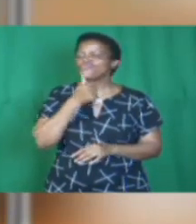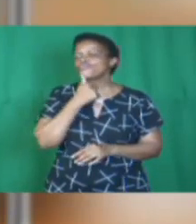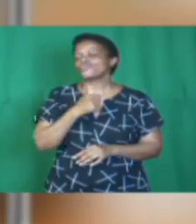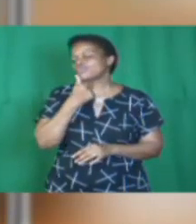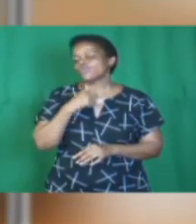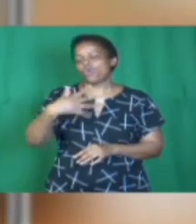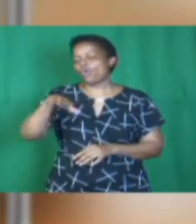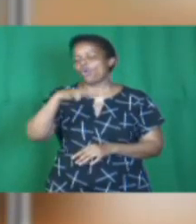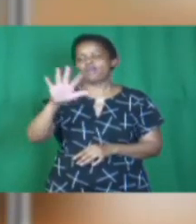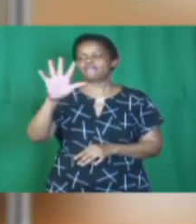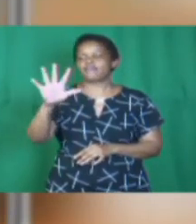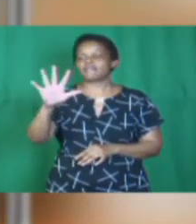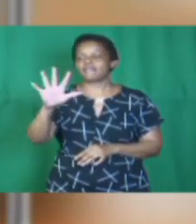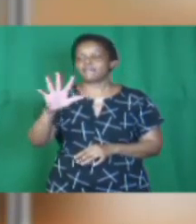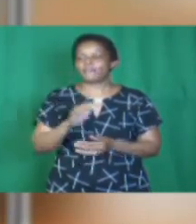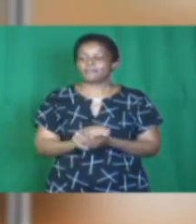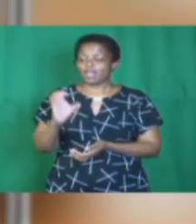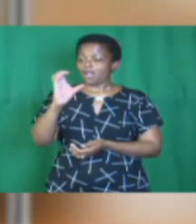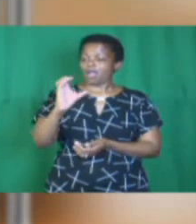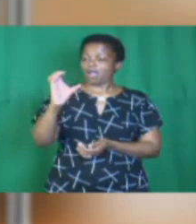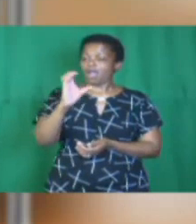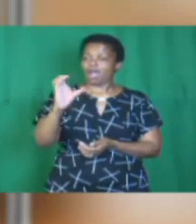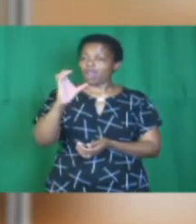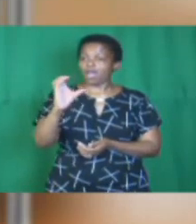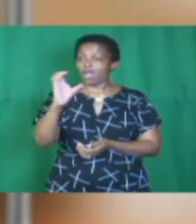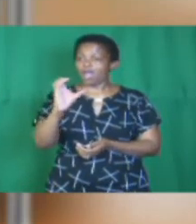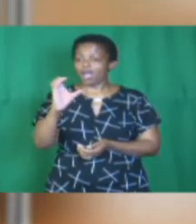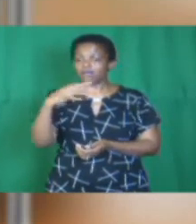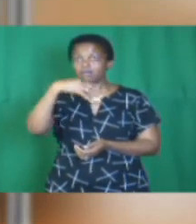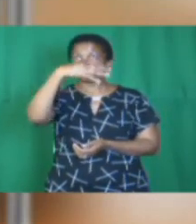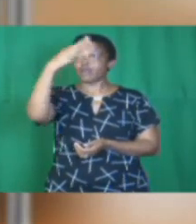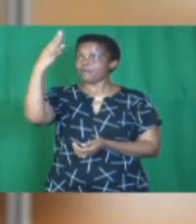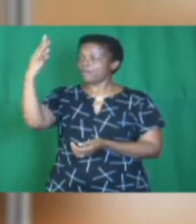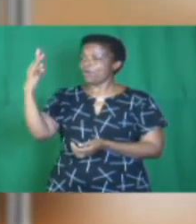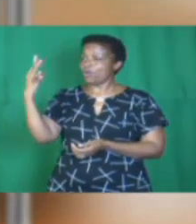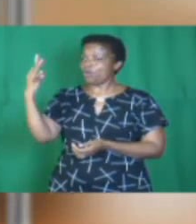senses. Color, rainbow, evokes, it appeals to